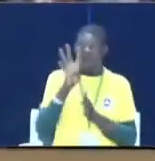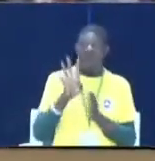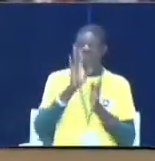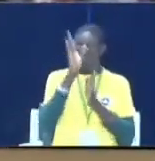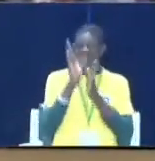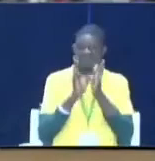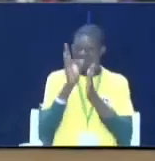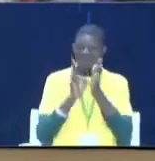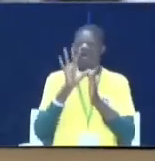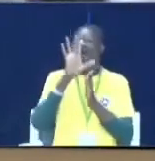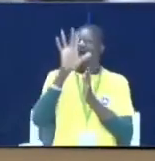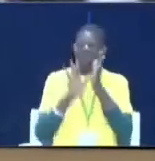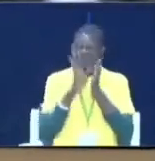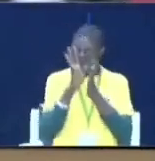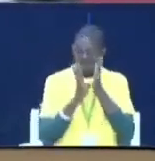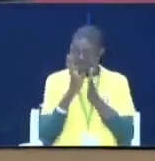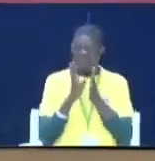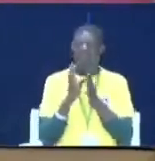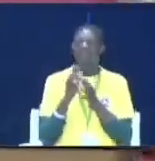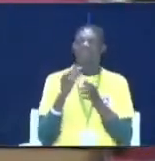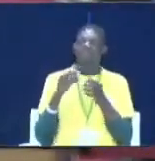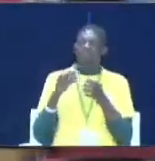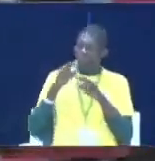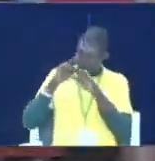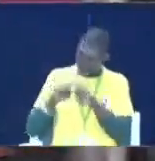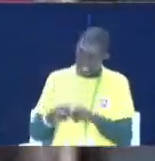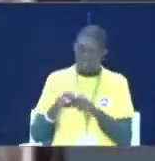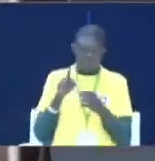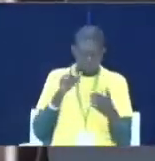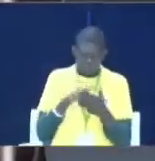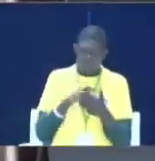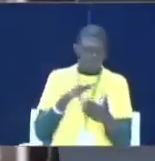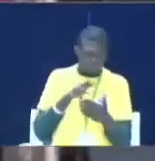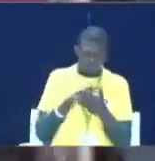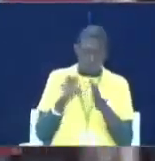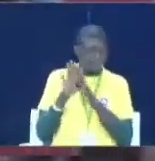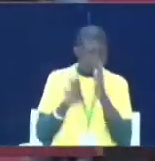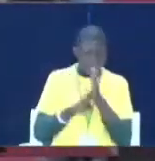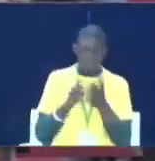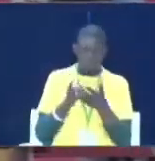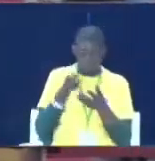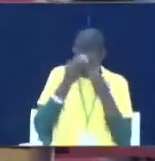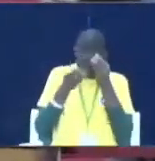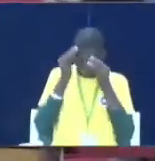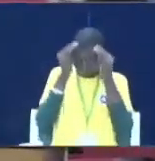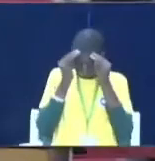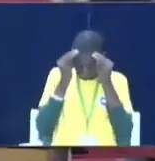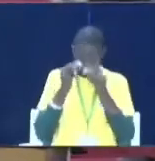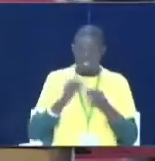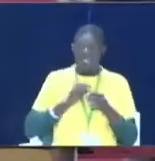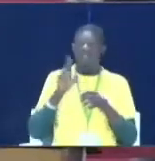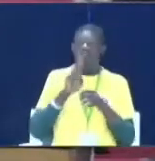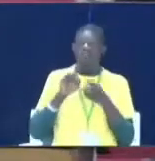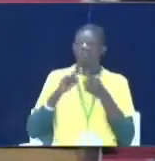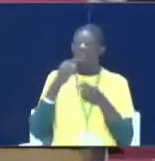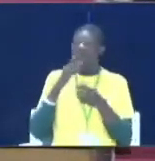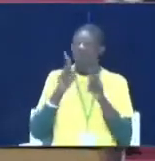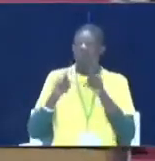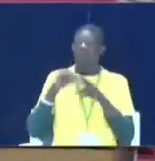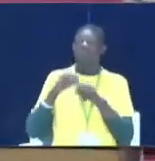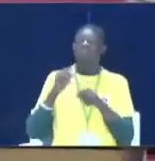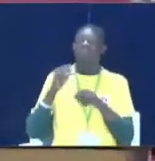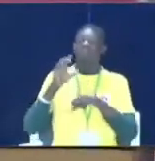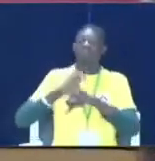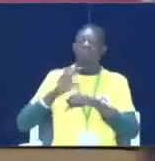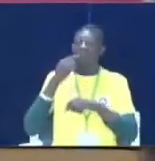5 hours. You are there. You bury yourself studying the word of God. Listen to me. I used to tell people in our church, I said, let me